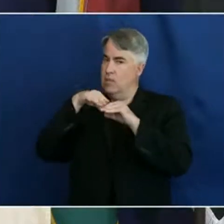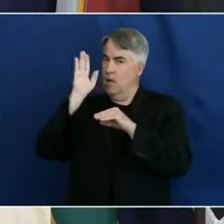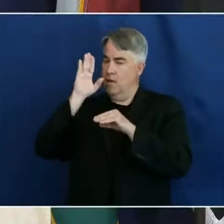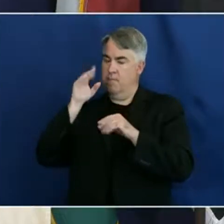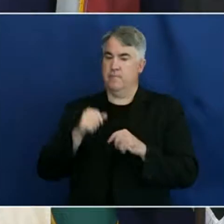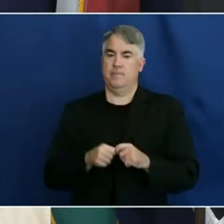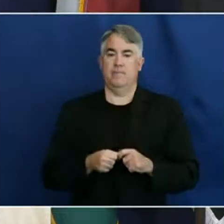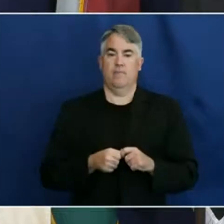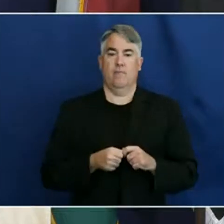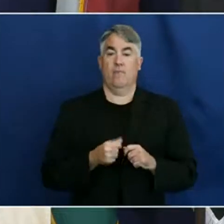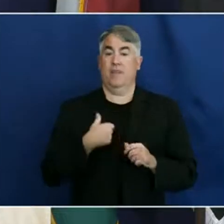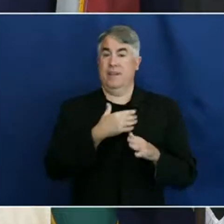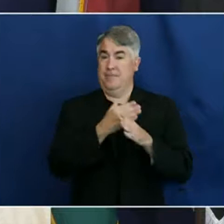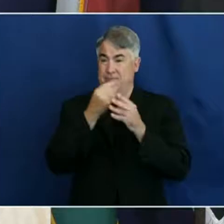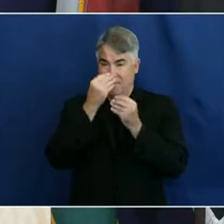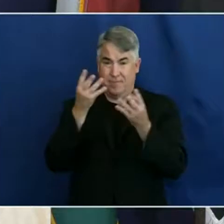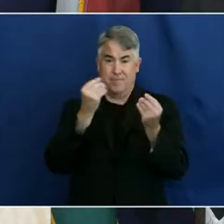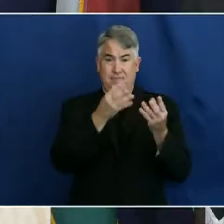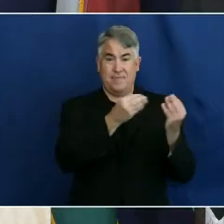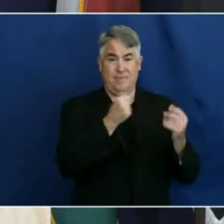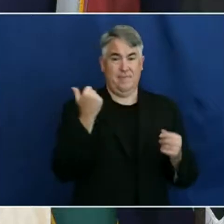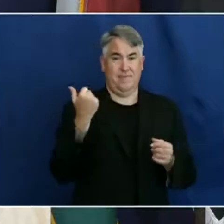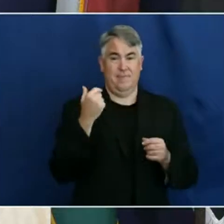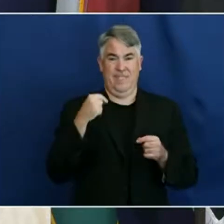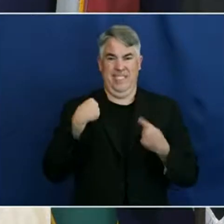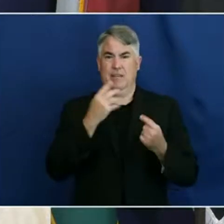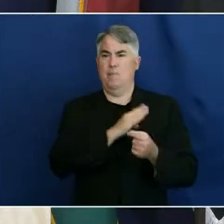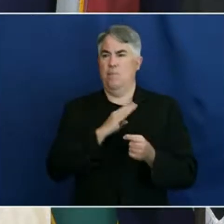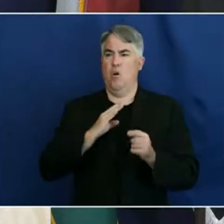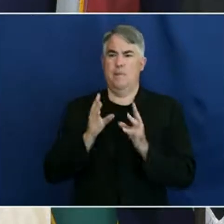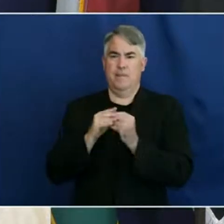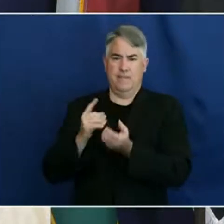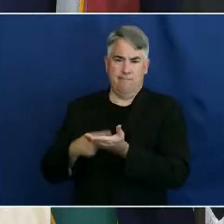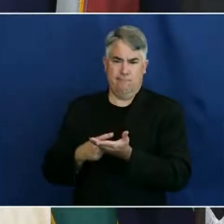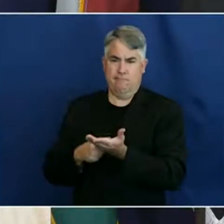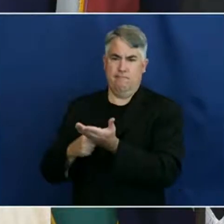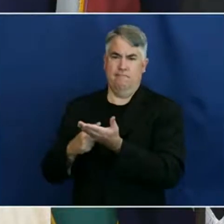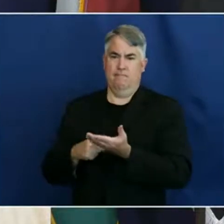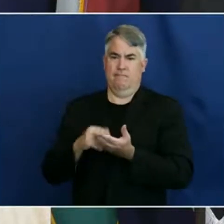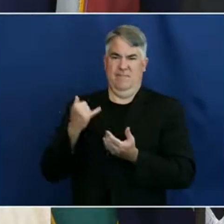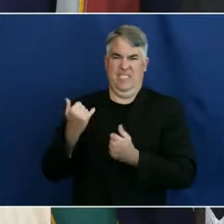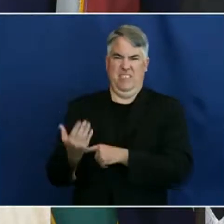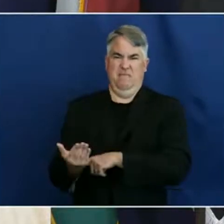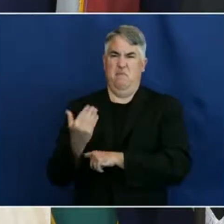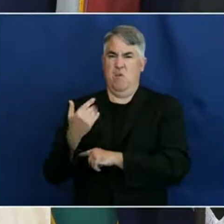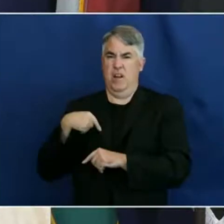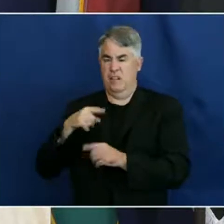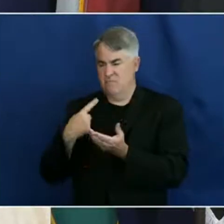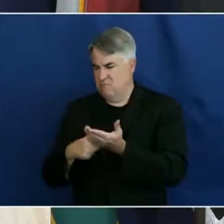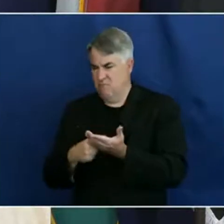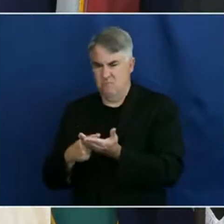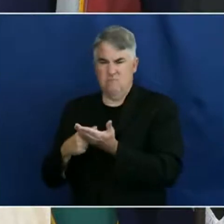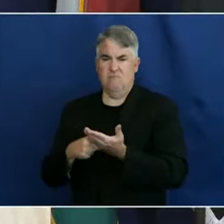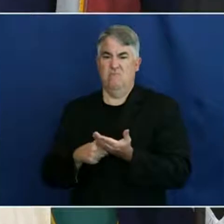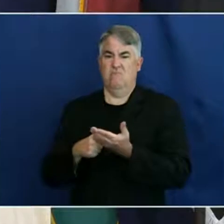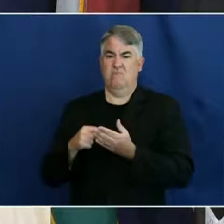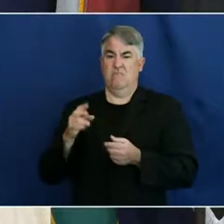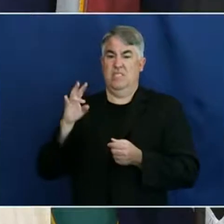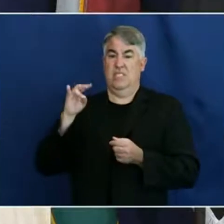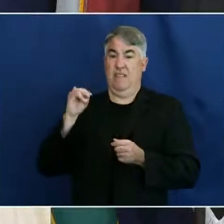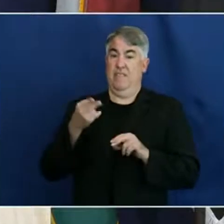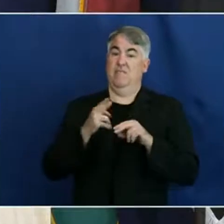that information actually in the board meeting earlier this morning. So we've gone up from 70 now